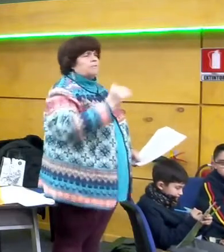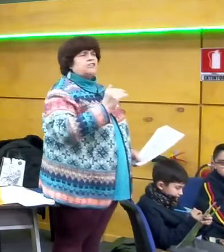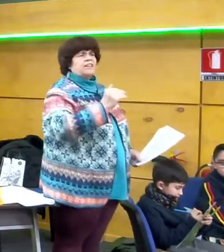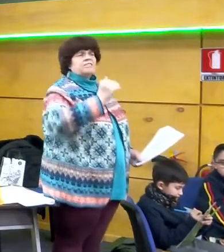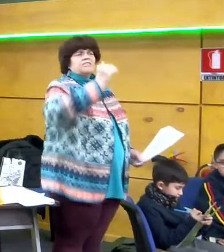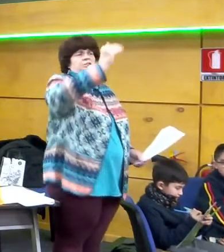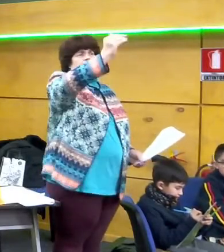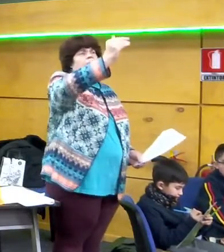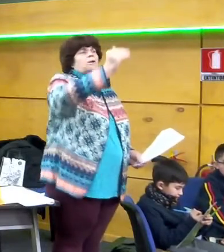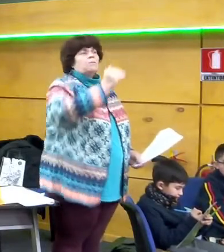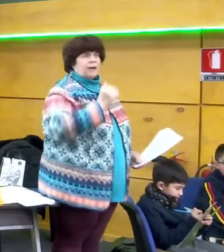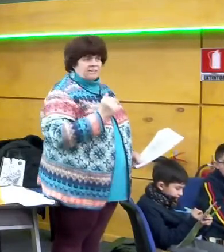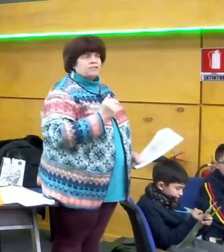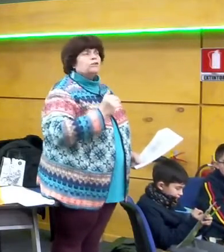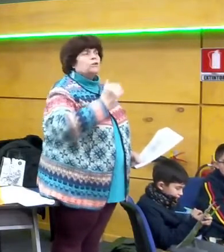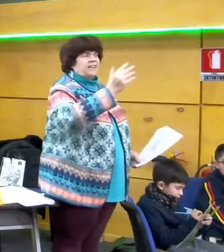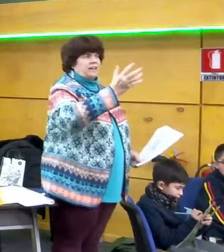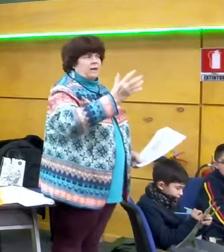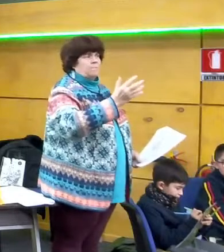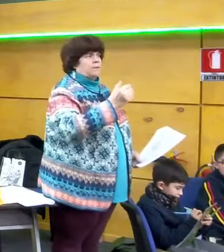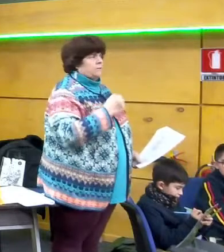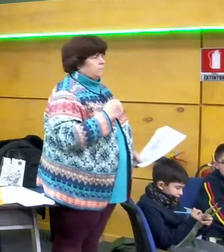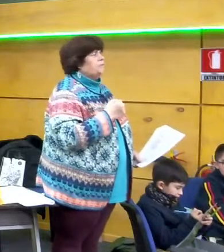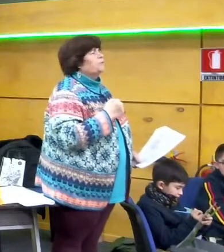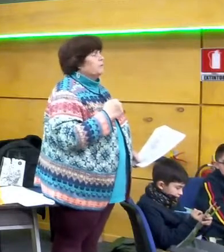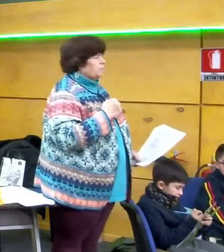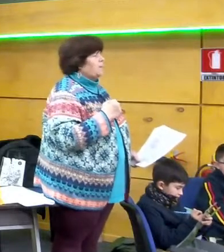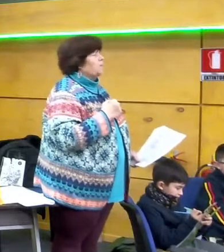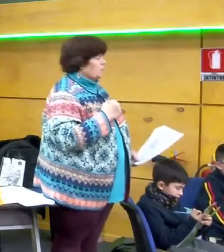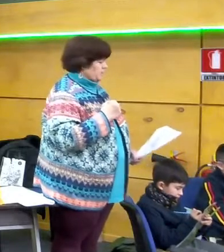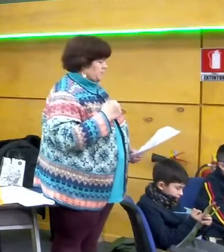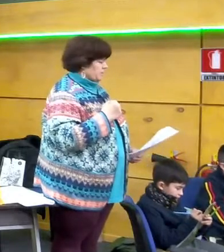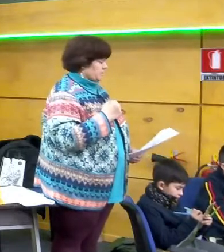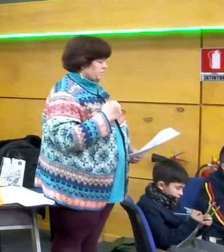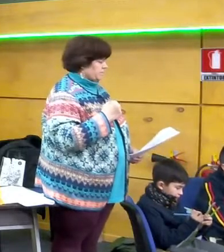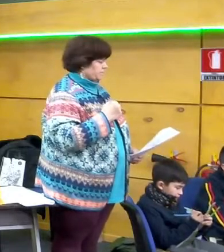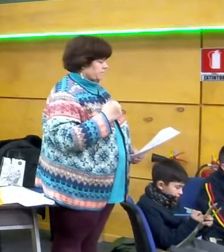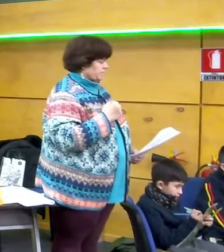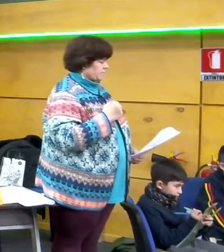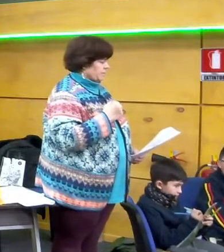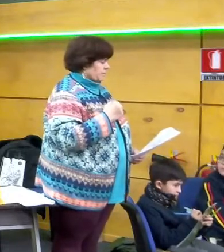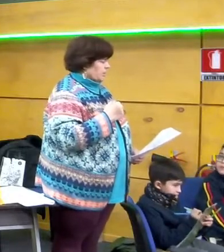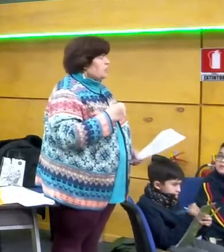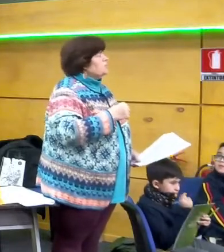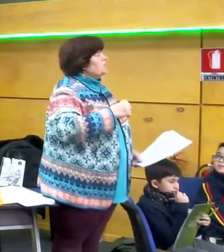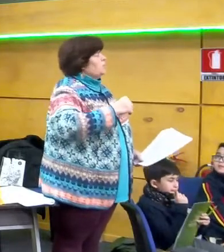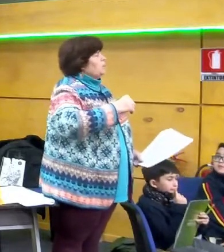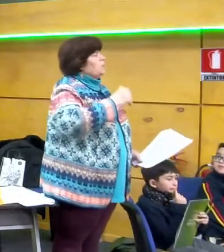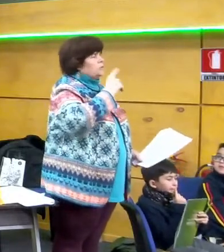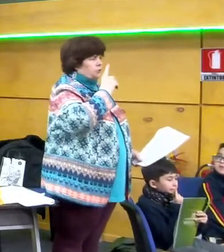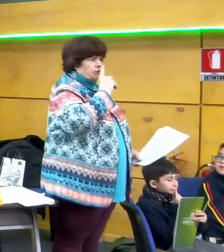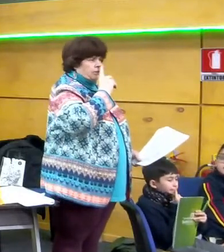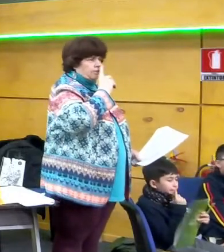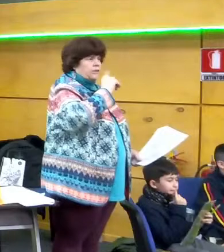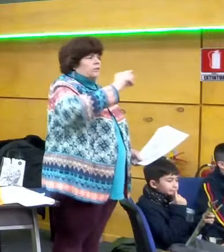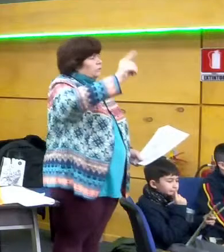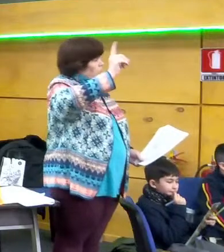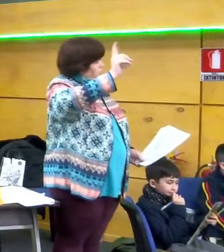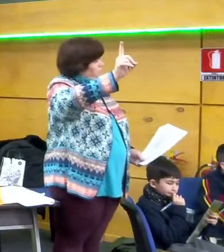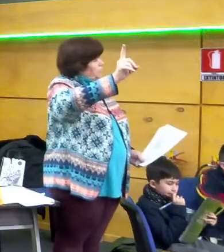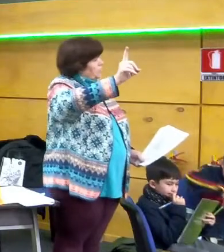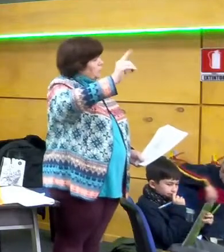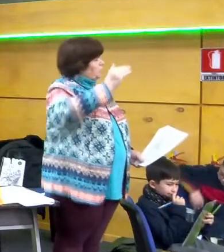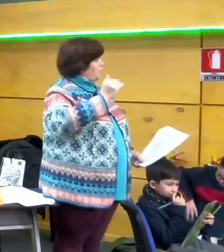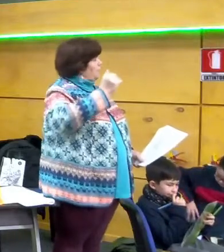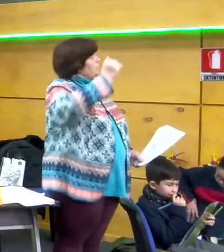they have a chance to practice looking up before they're memorizing. So you should have